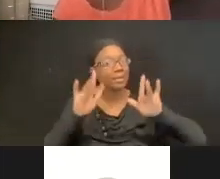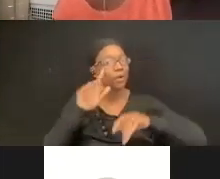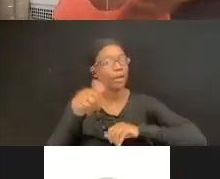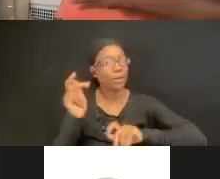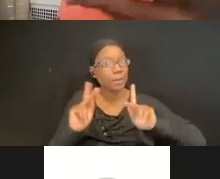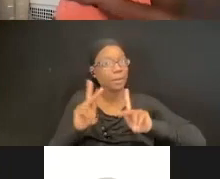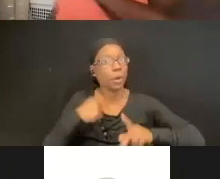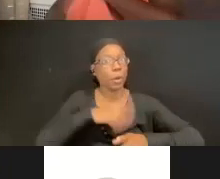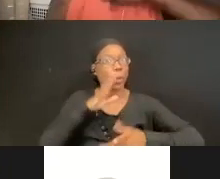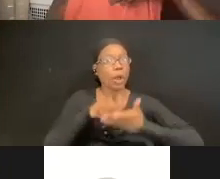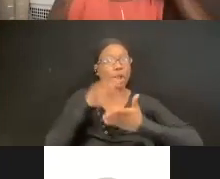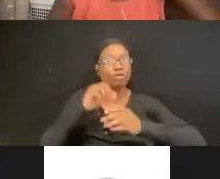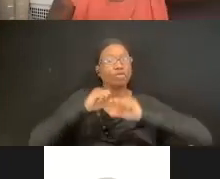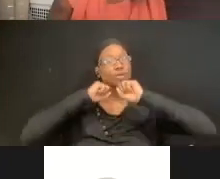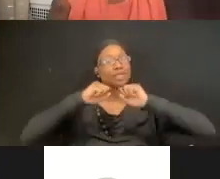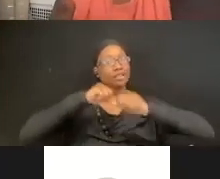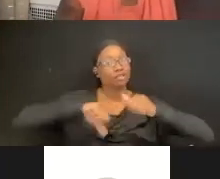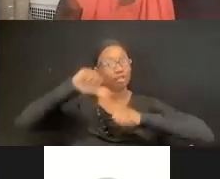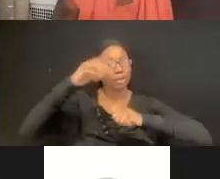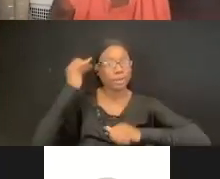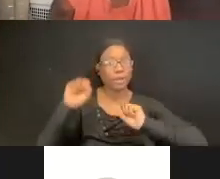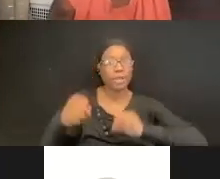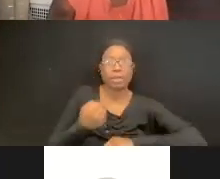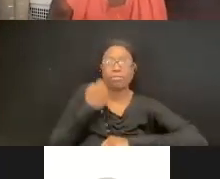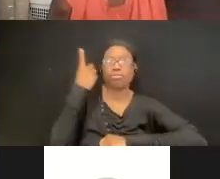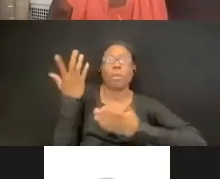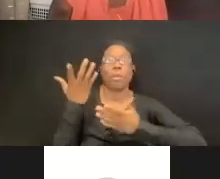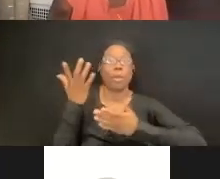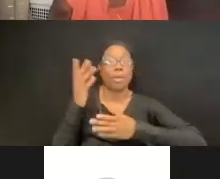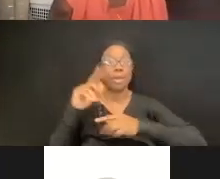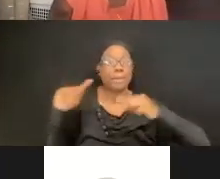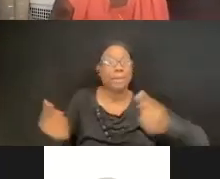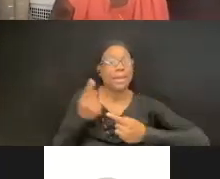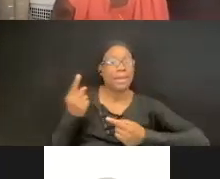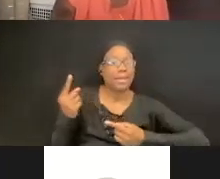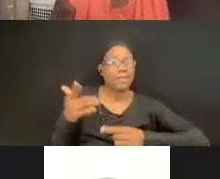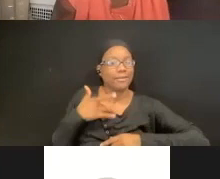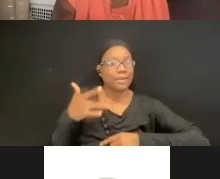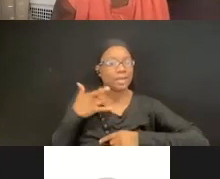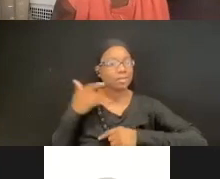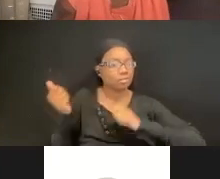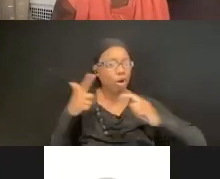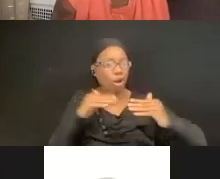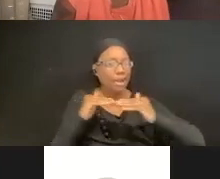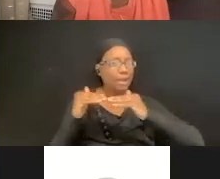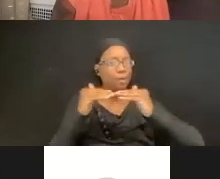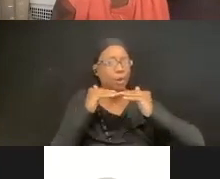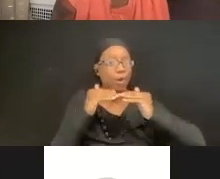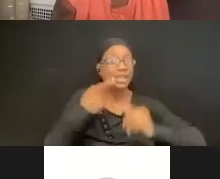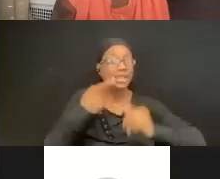know what that type of pain would feel like. We're all equal in this. You know what I'm saying? It's us against them. It's not